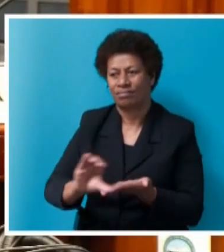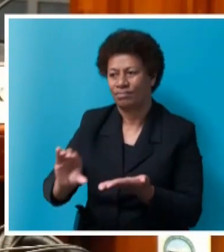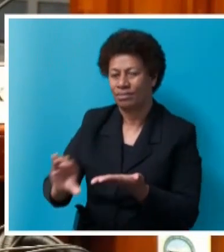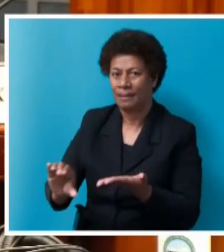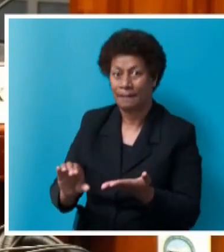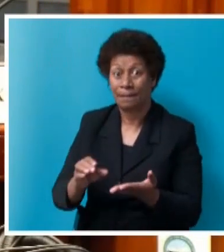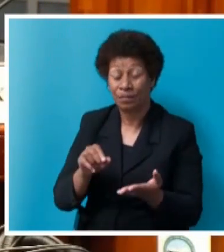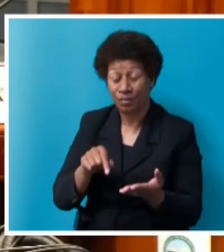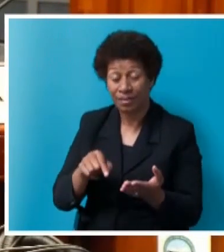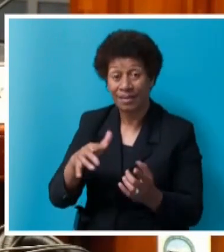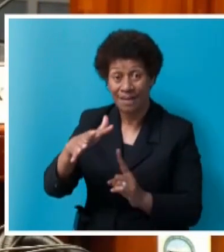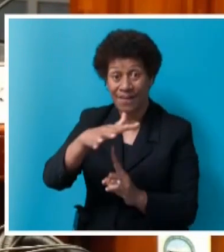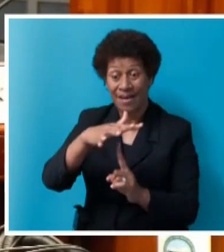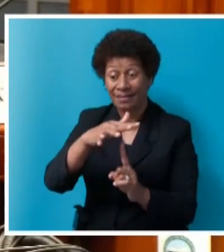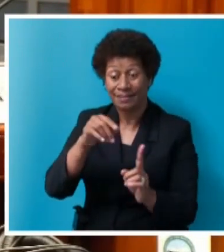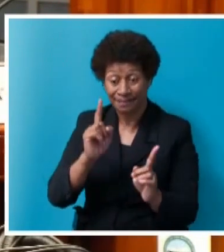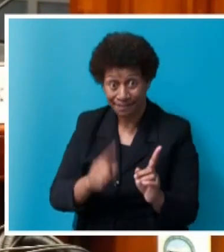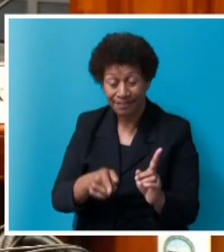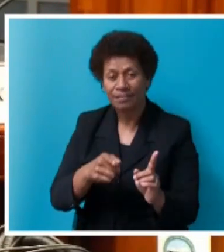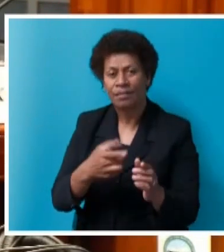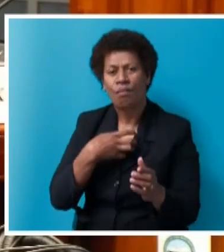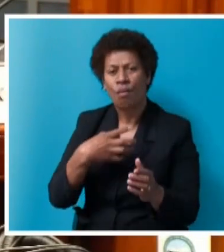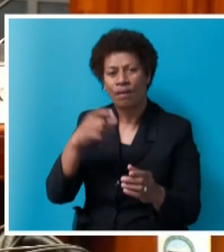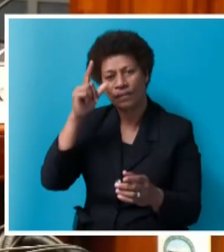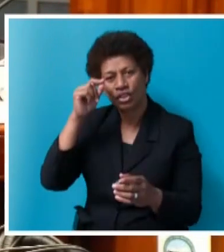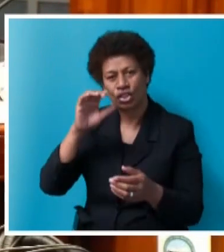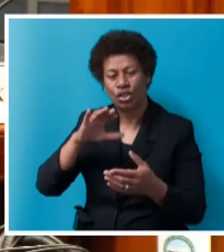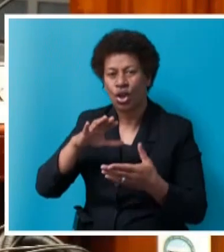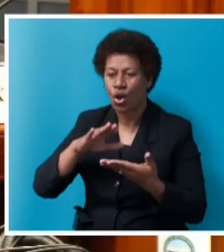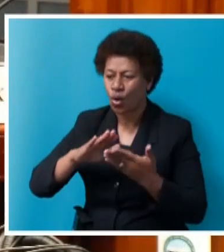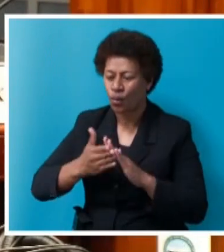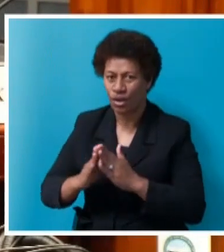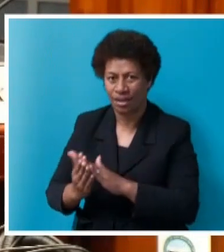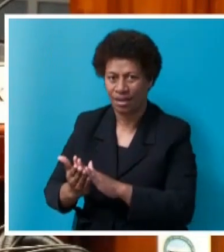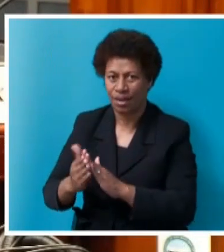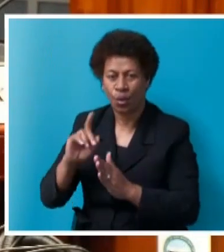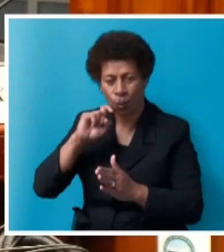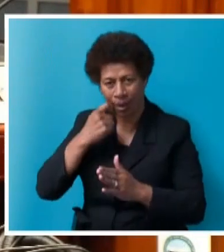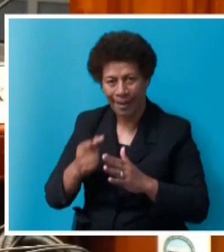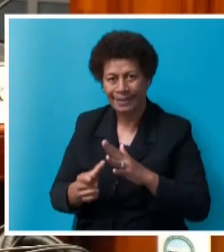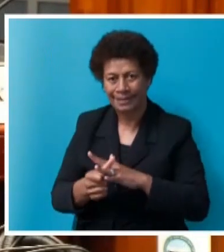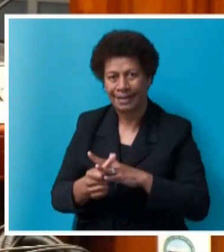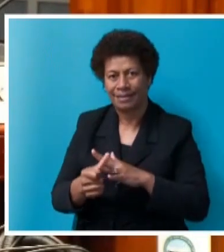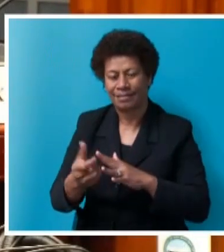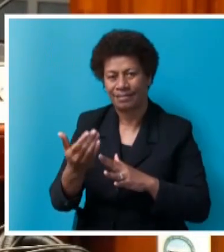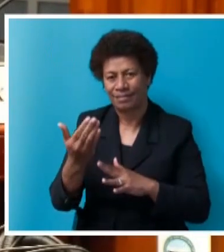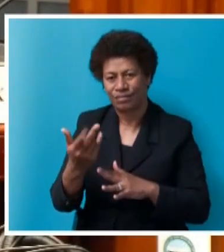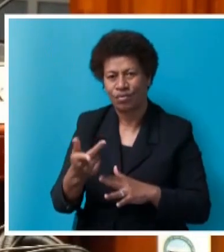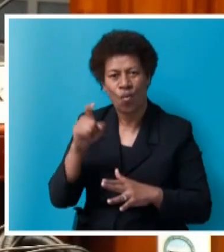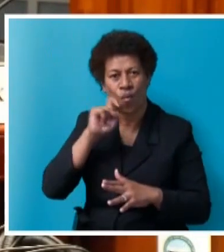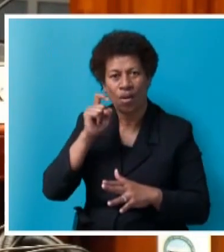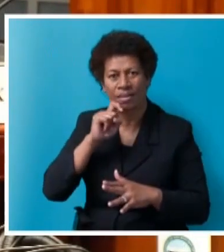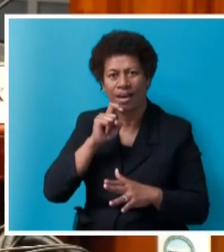that more Fijian communities will gain access to a sustainable and secure water supply, contributing to